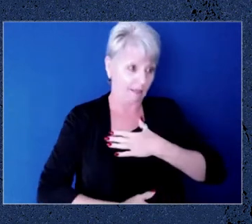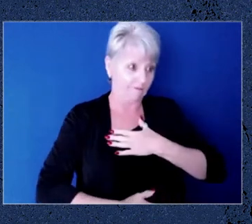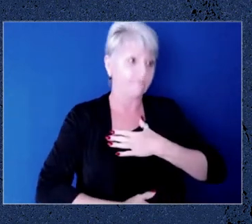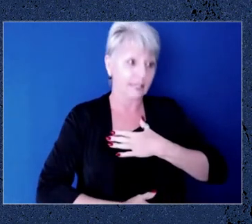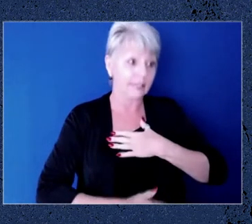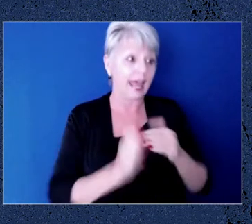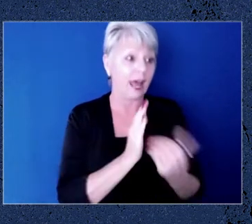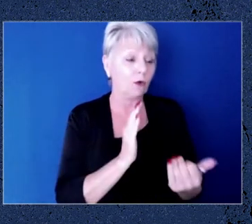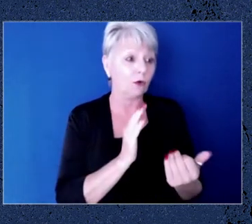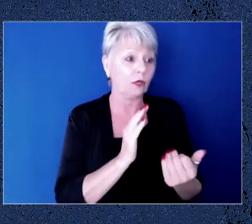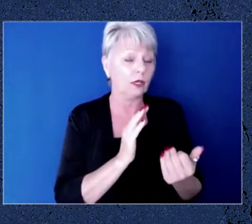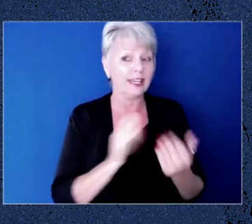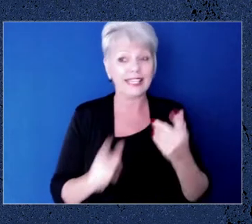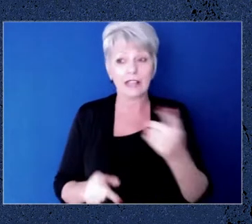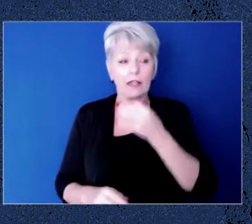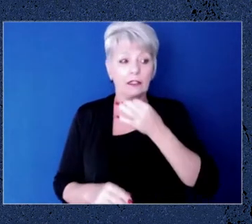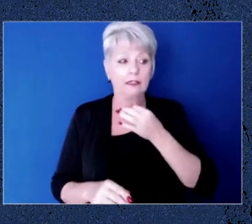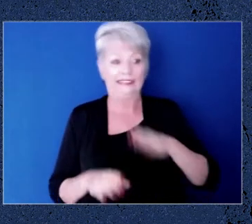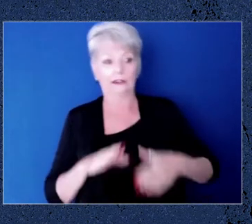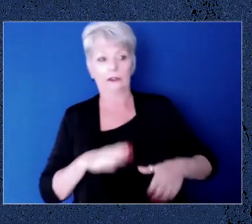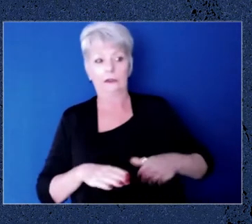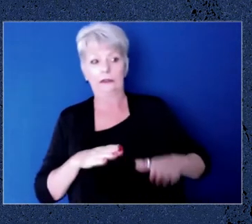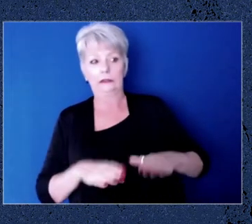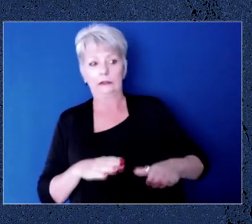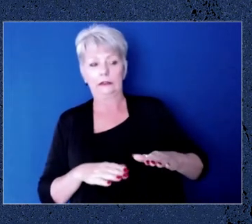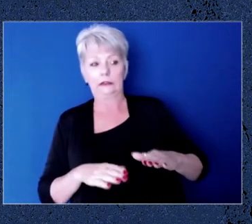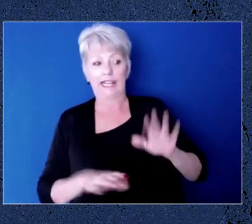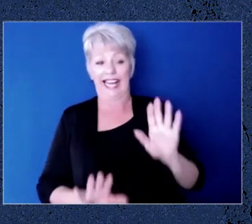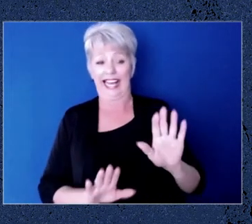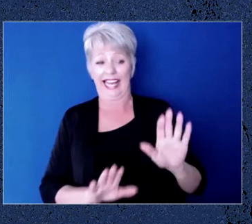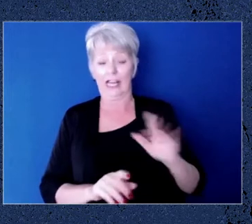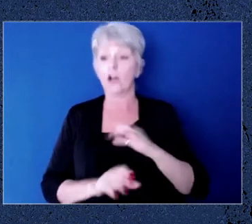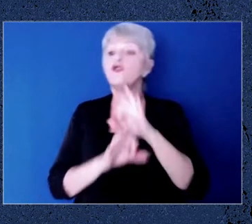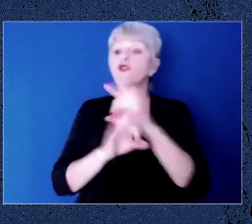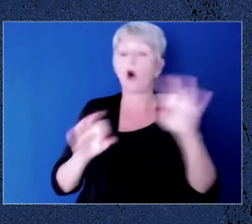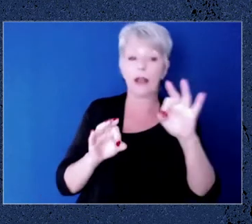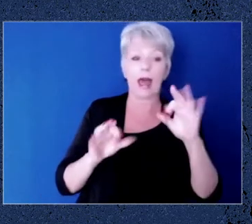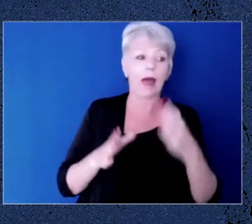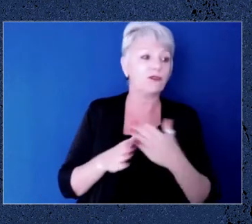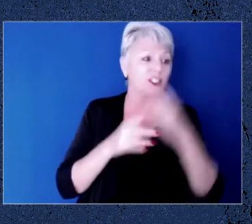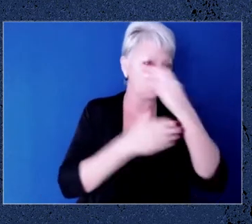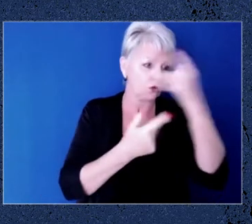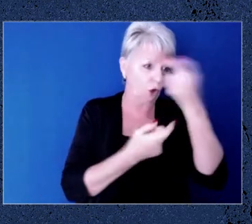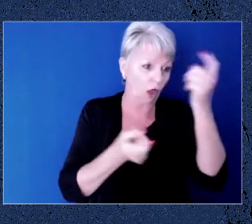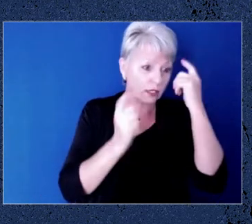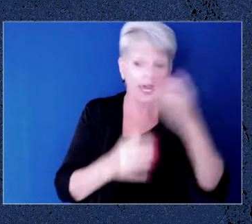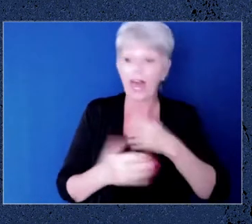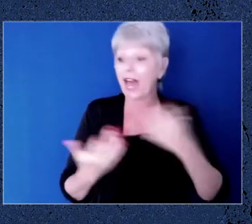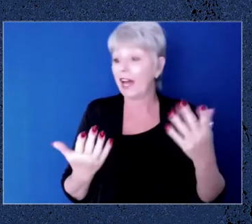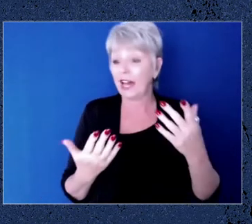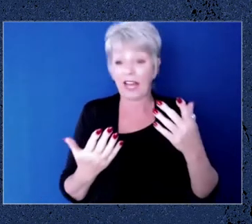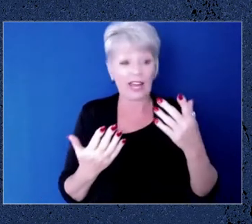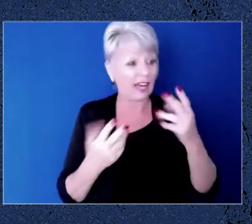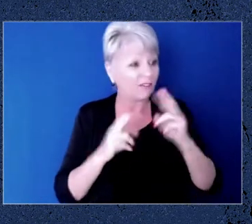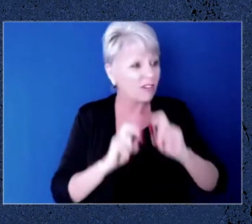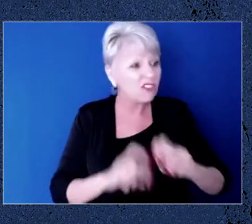either tentativeness or hesitancy on the part of non-Aboriginal scholars and scientists on the way to go about it. Yeah. You know? And I sort of